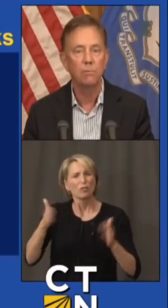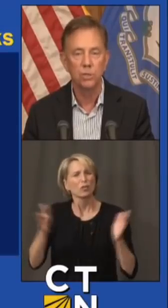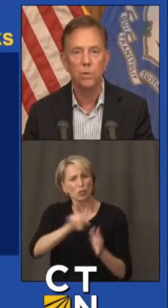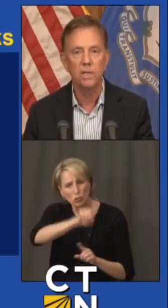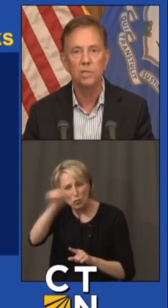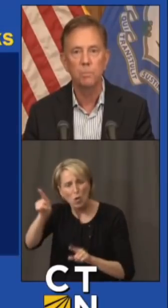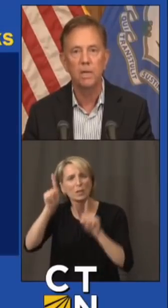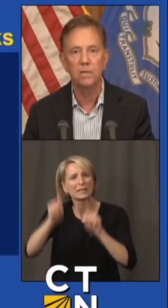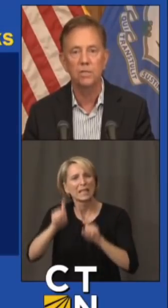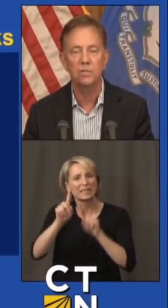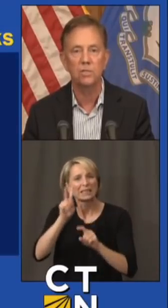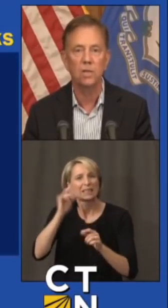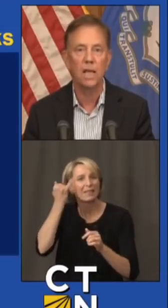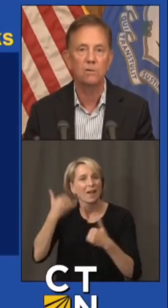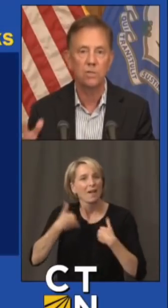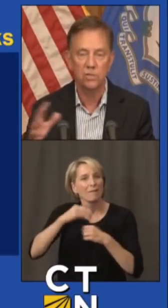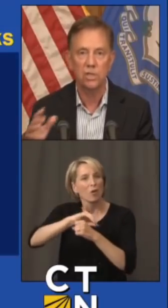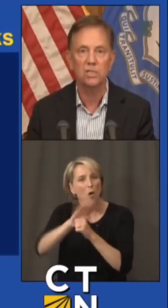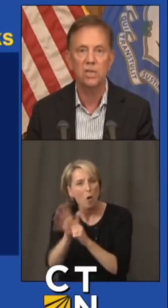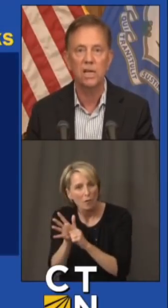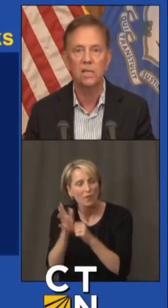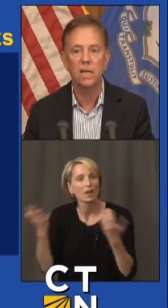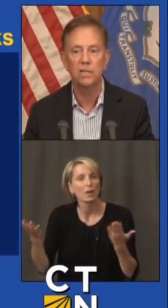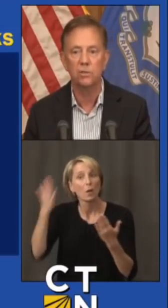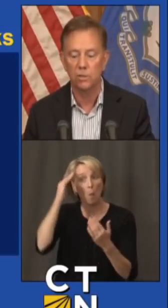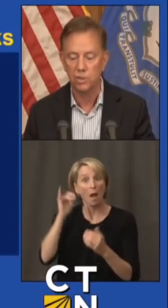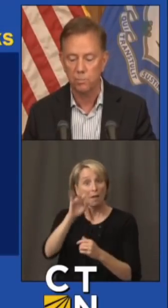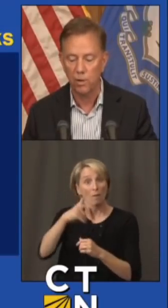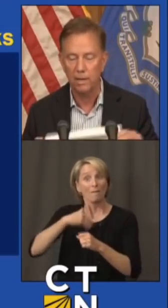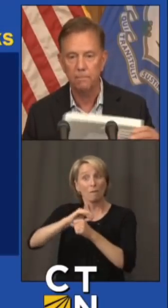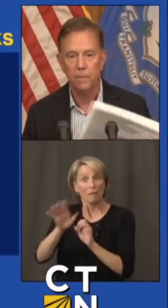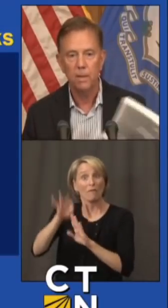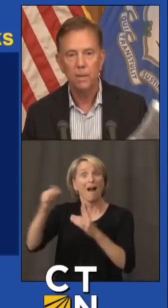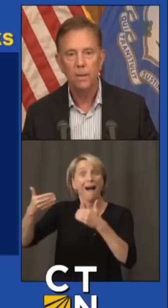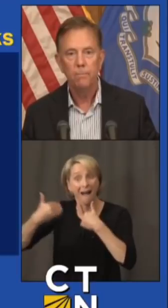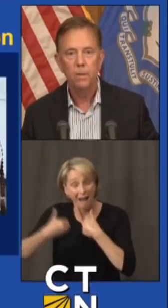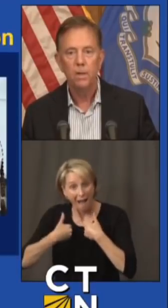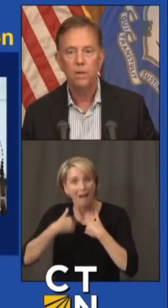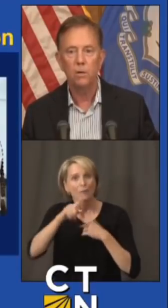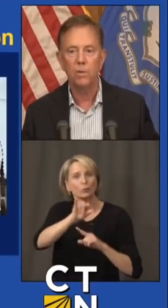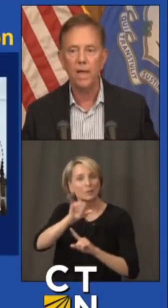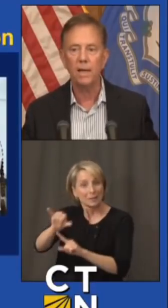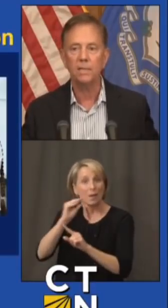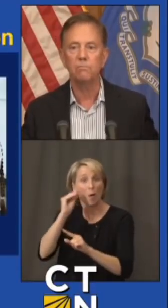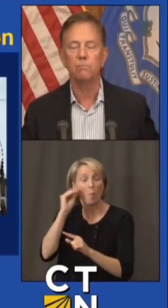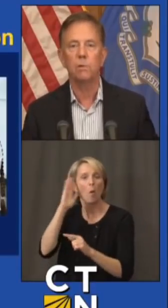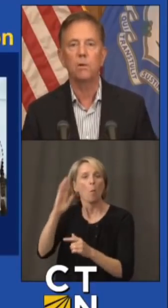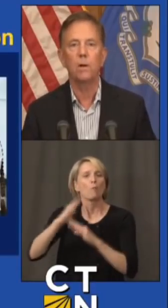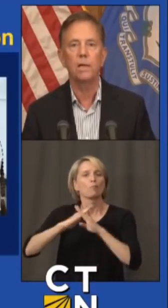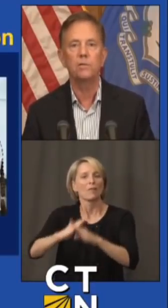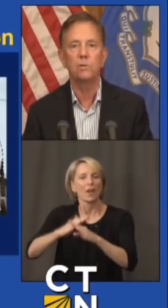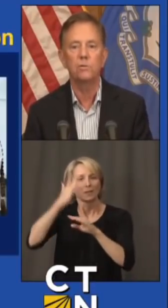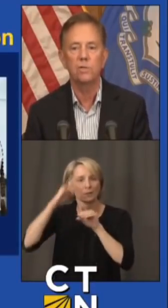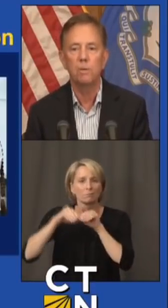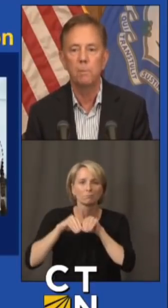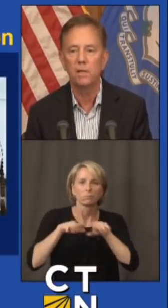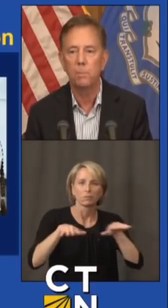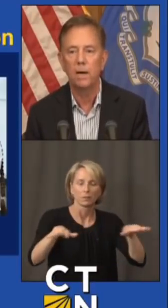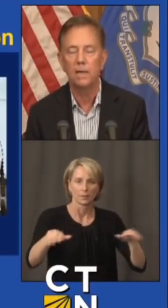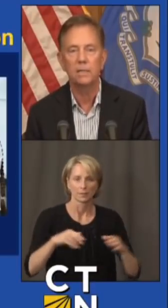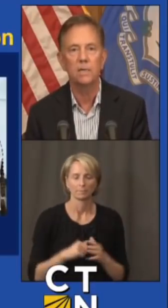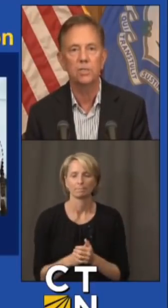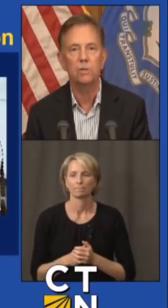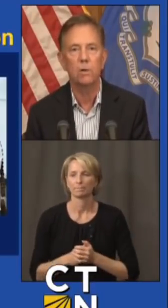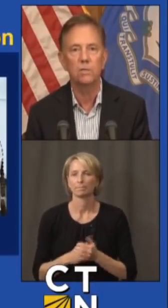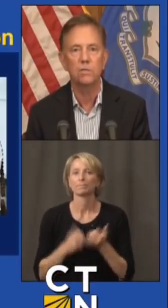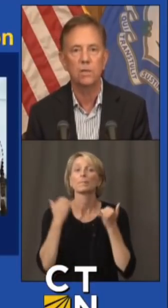and we're doing this because this allows us to contain the nature of the spread. With that, I really want to introduce Beth